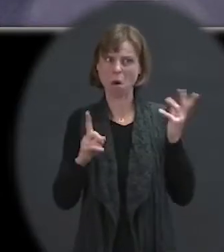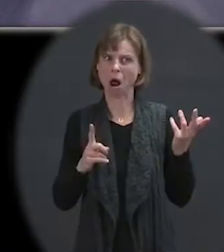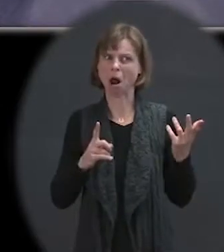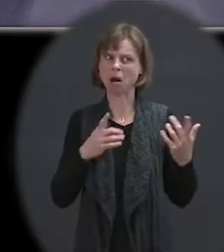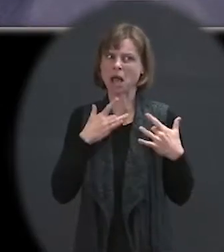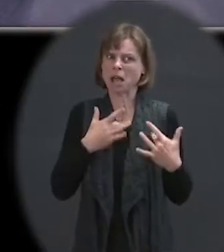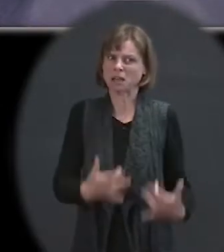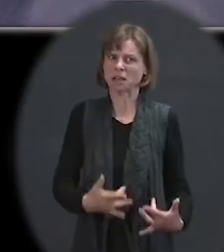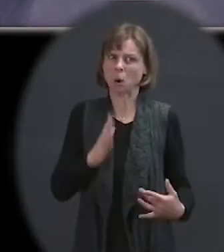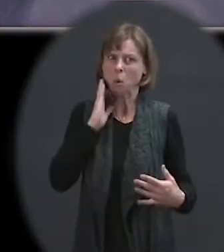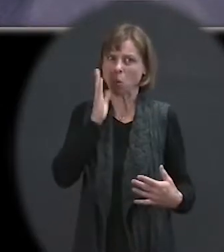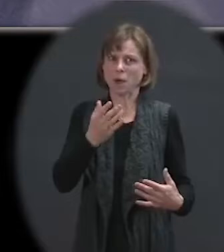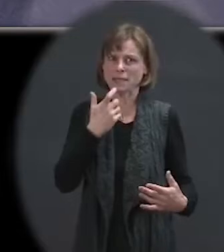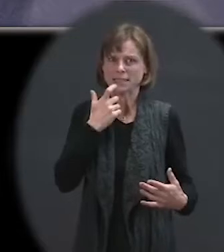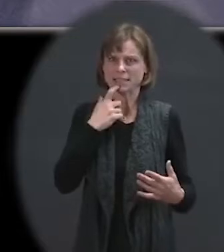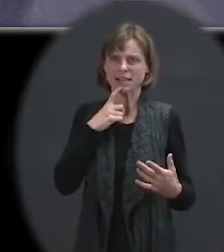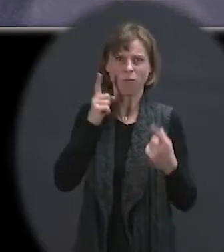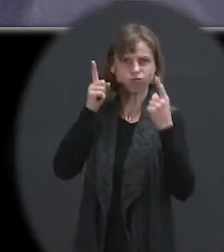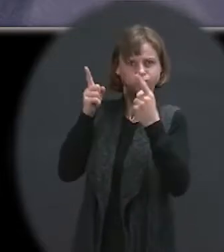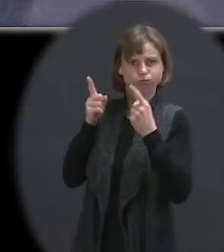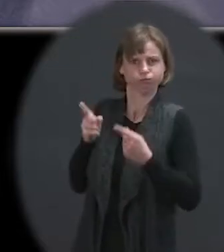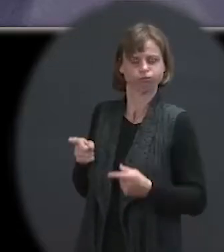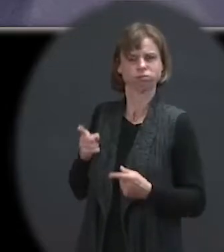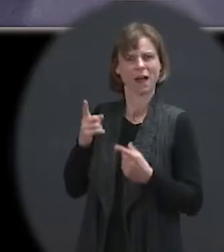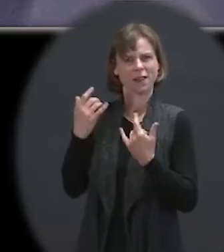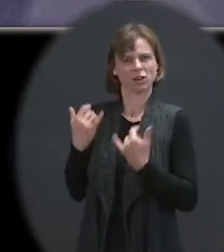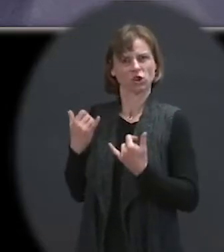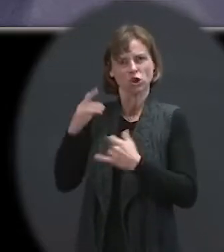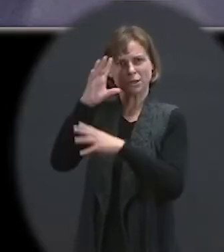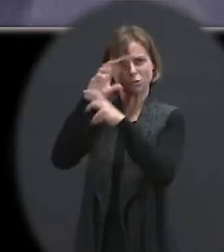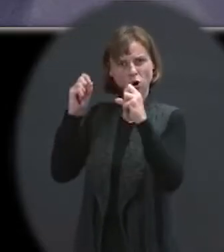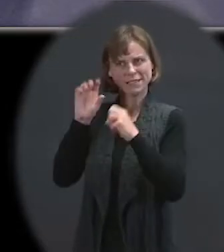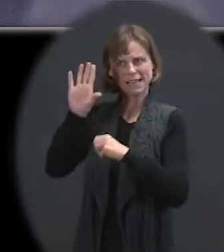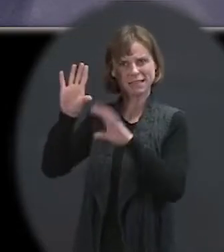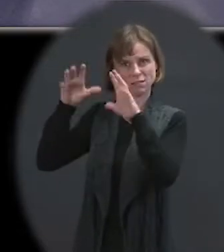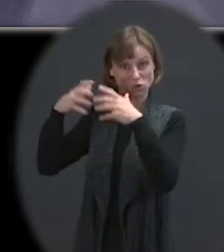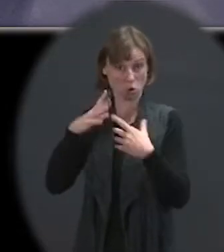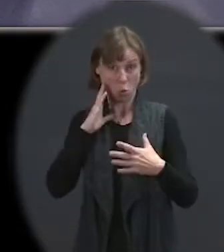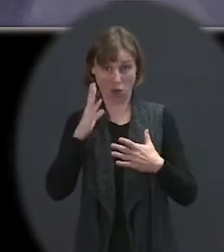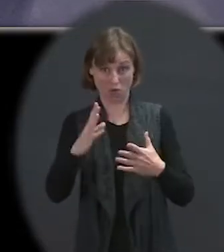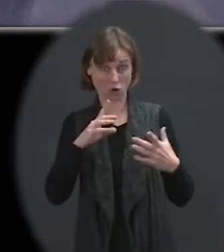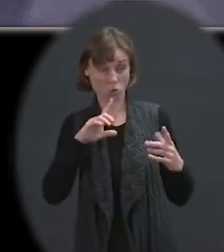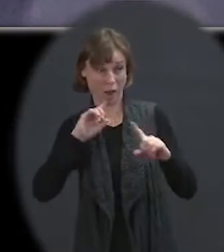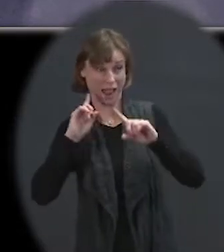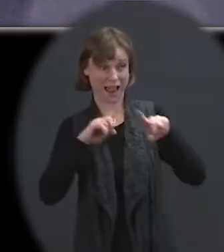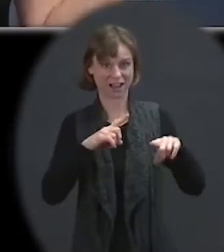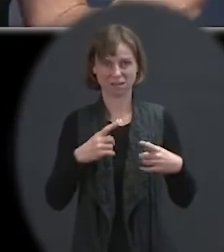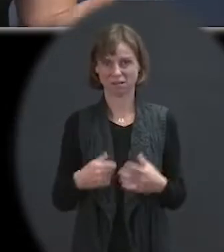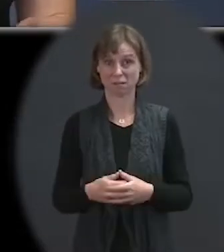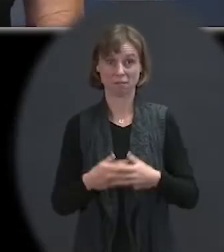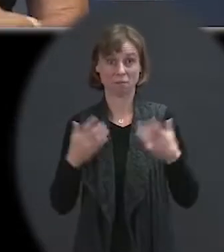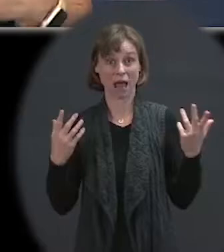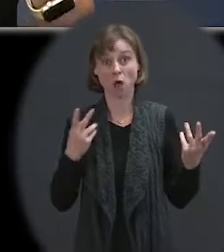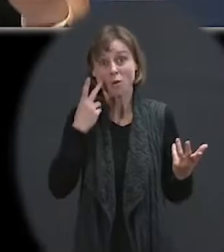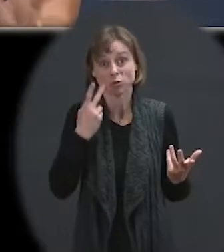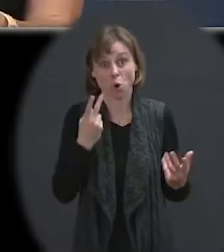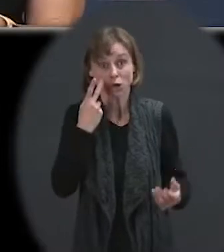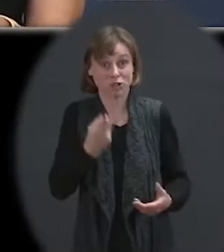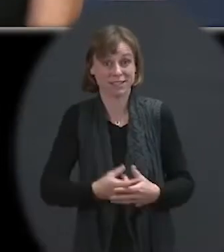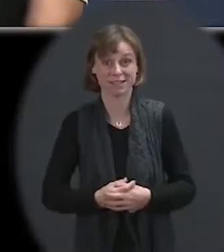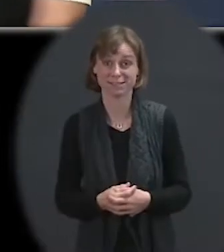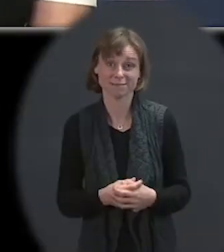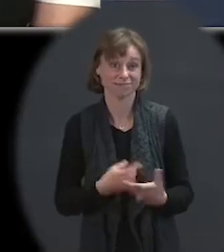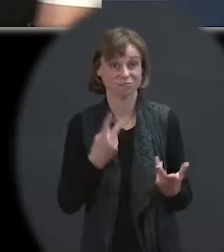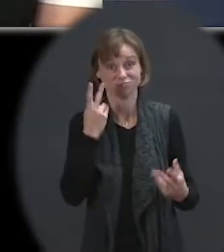sitting president in this administration. So do you plan to engage with him on those things? Or I guess we'll have to watch and see. But our